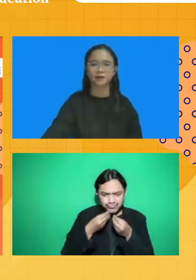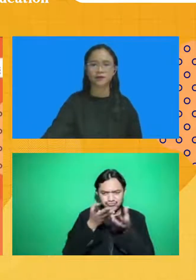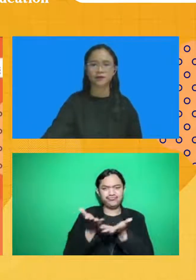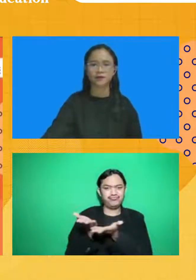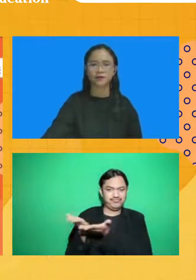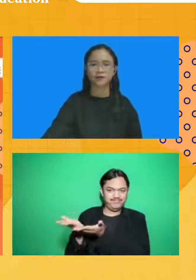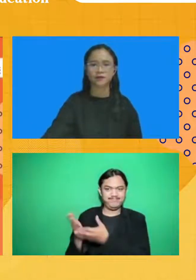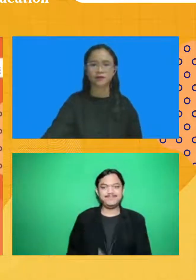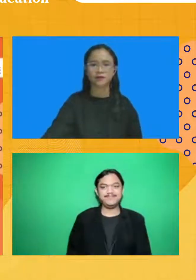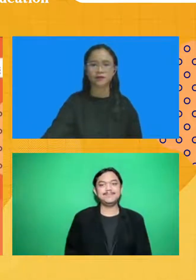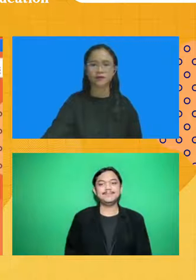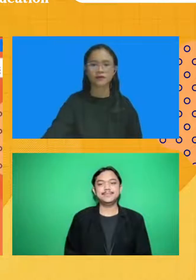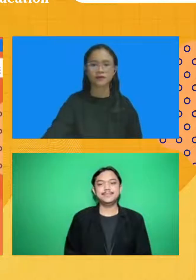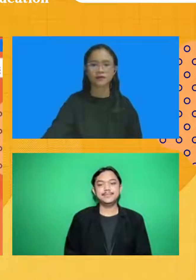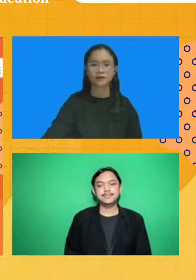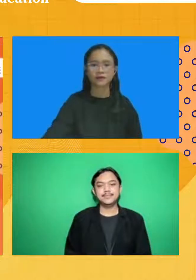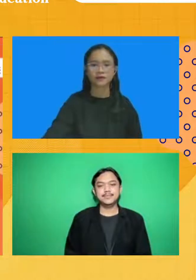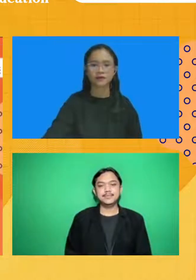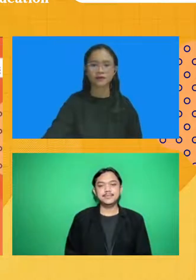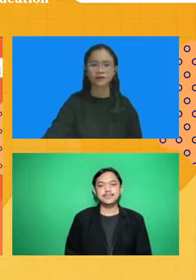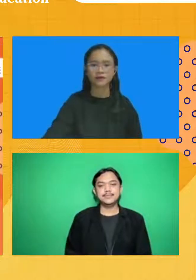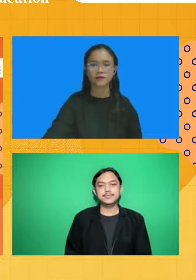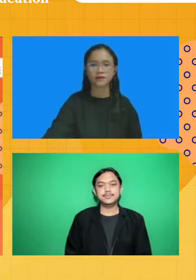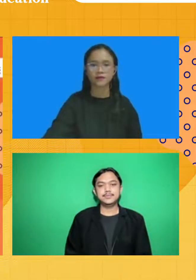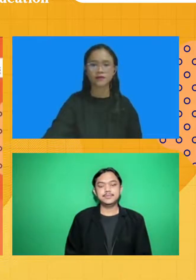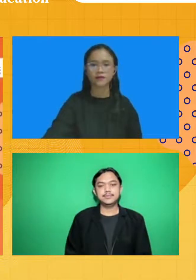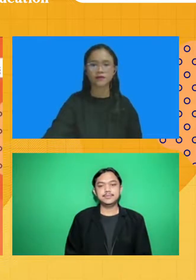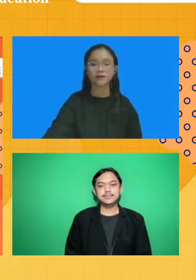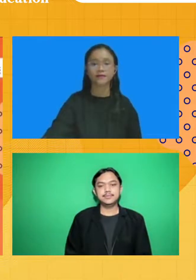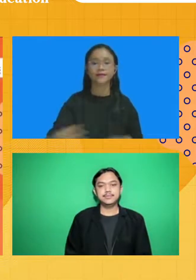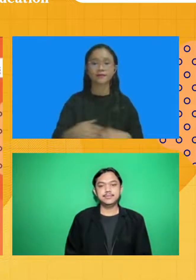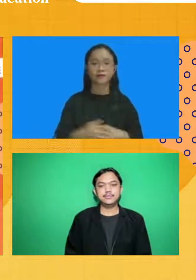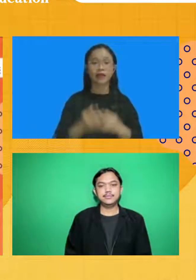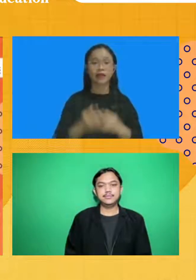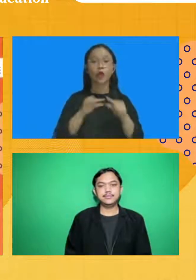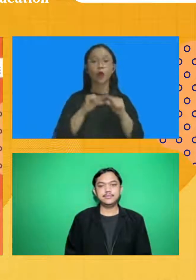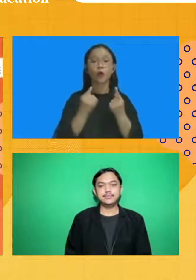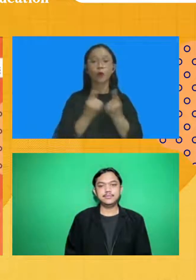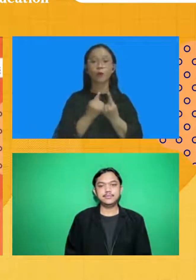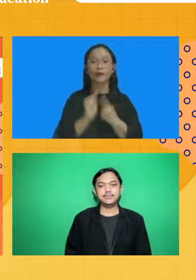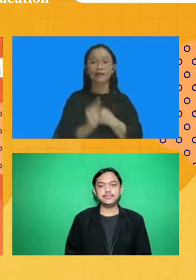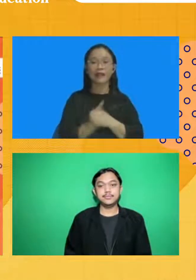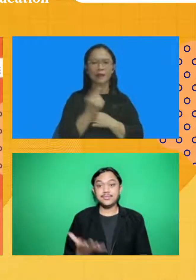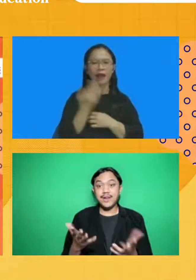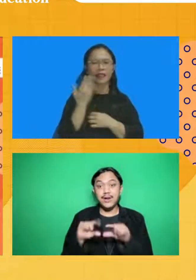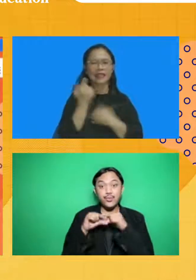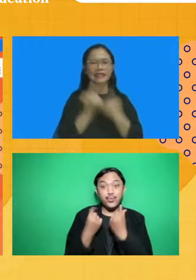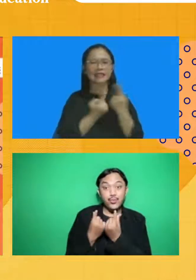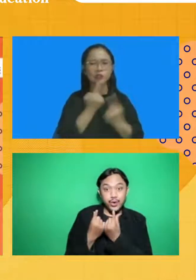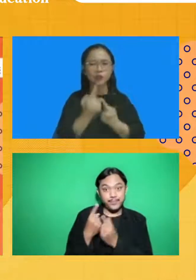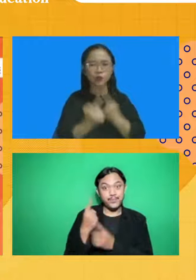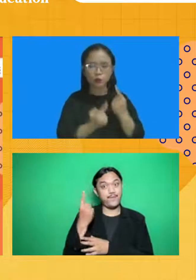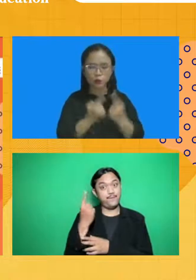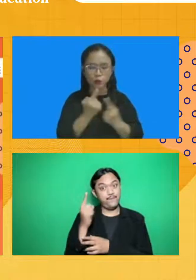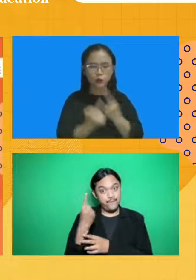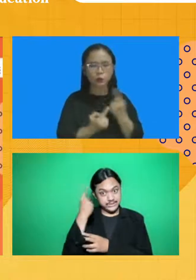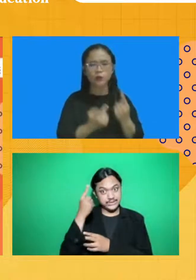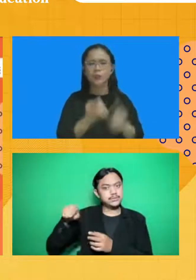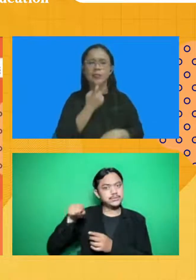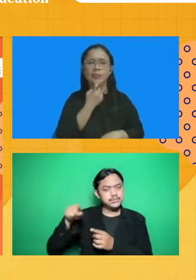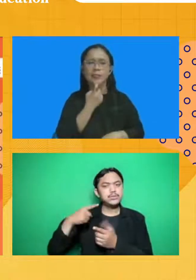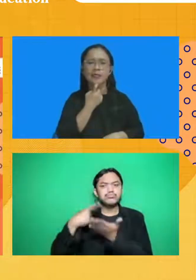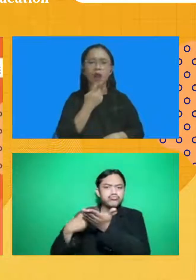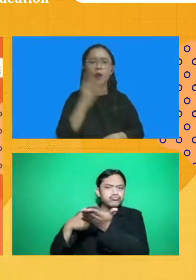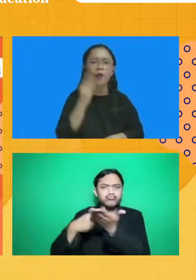So this is the question from the group 1. We discuss about any bad experiences